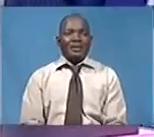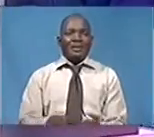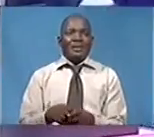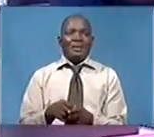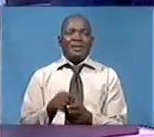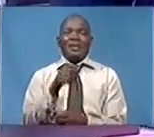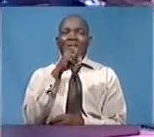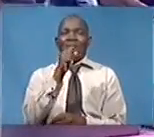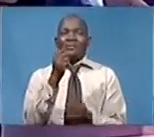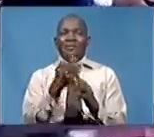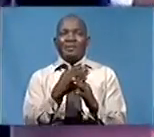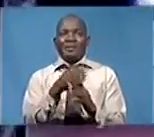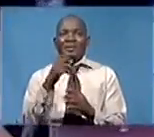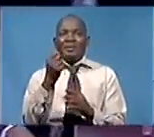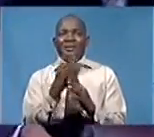far.